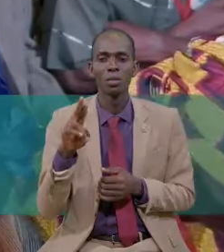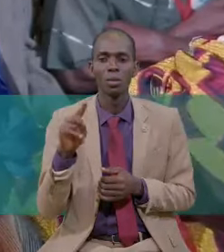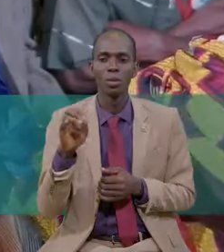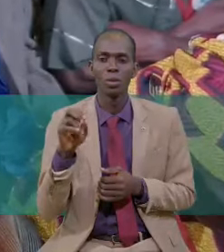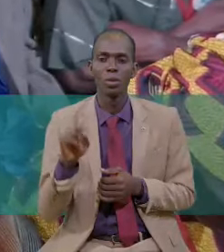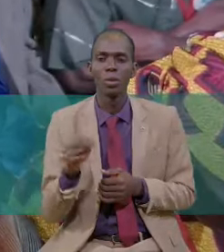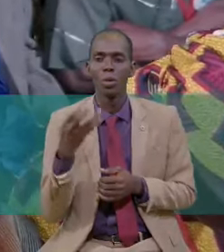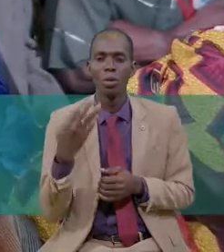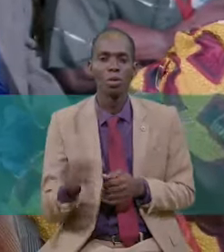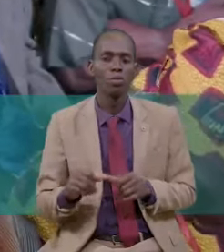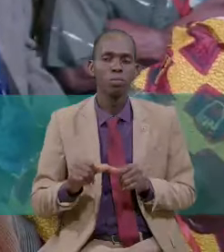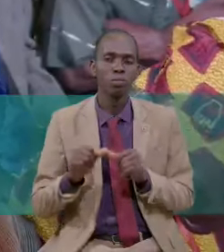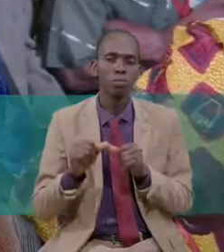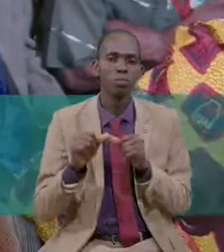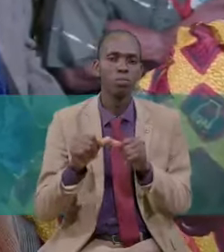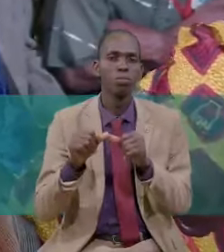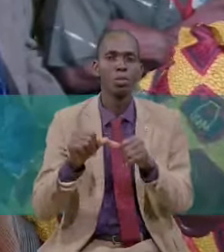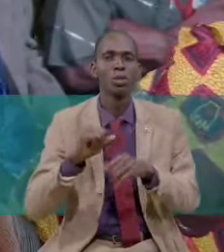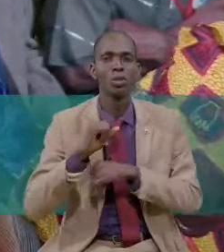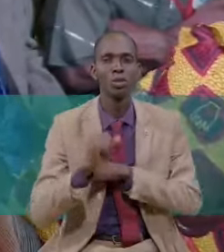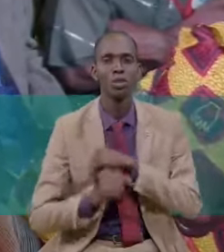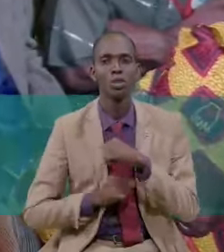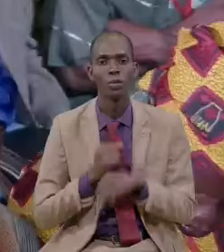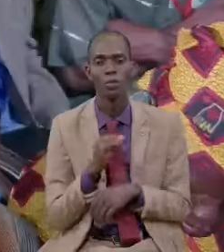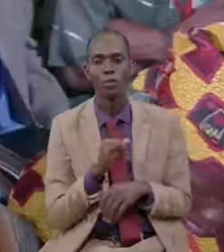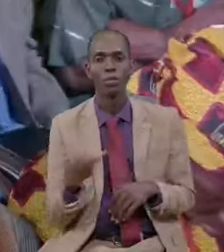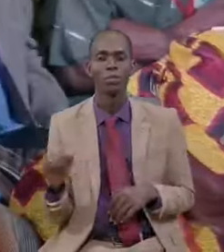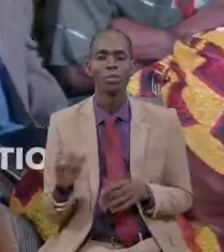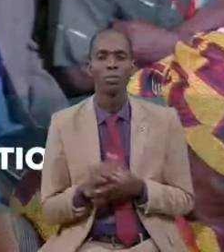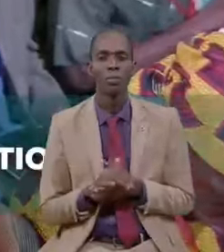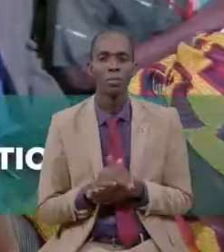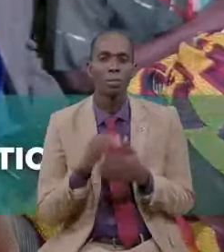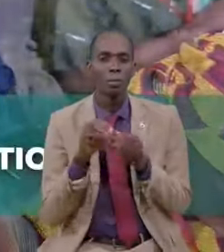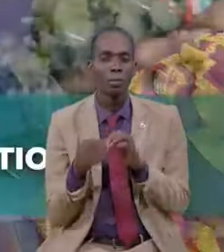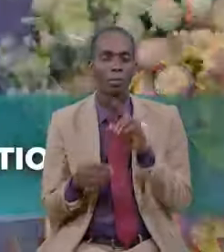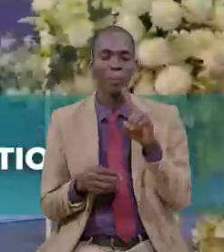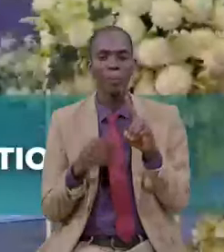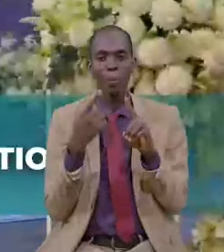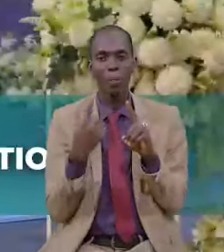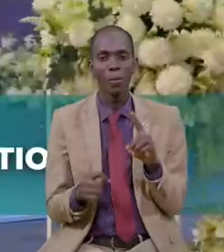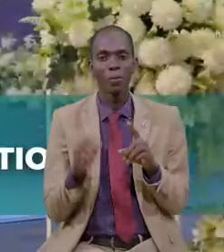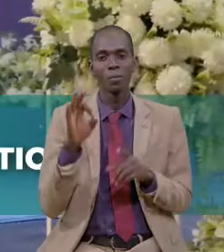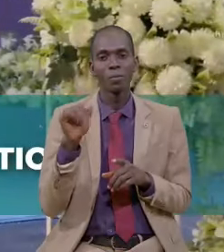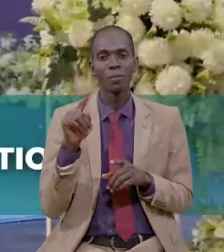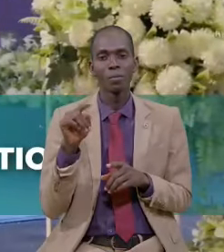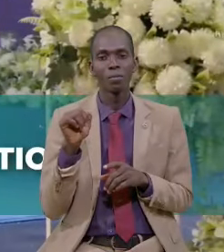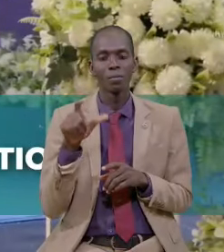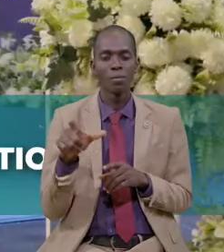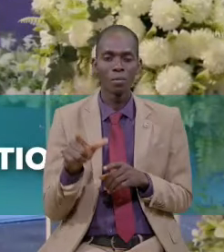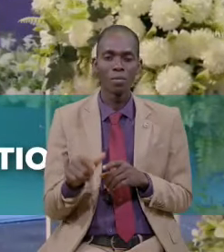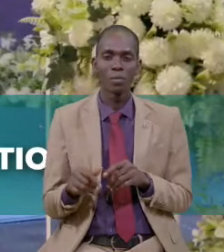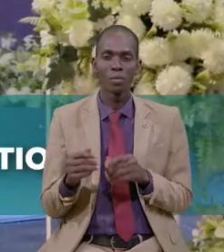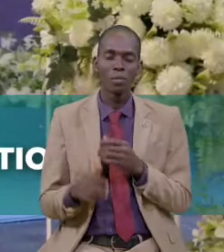continual suffering. Look at number one there. Number one, the fatal rejection